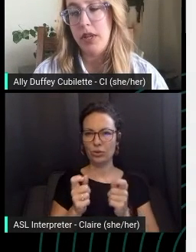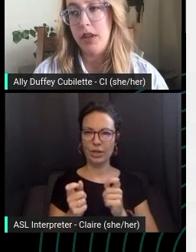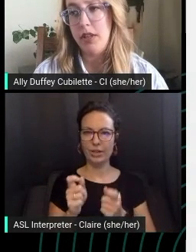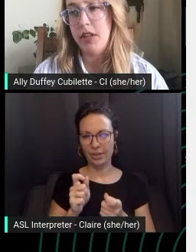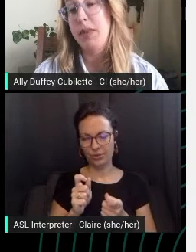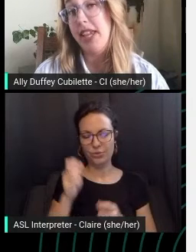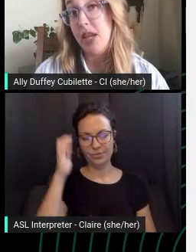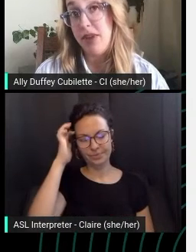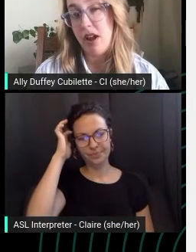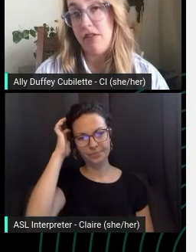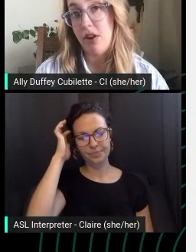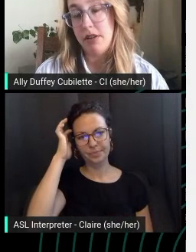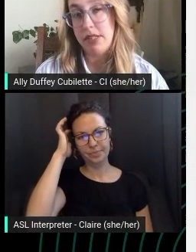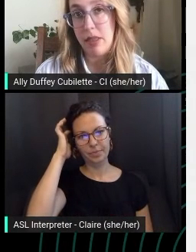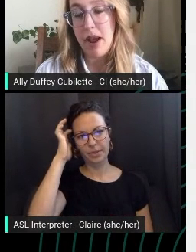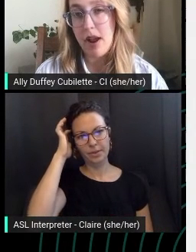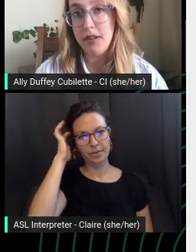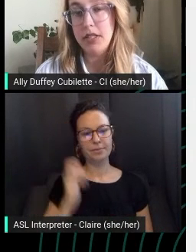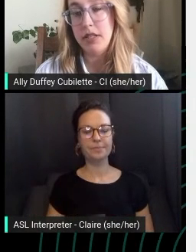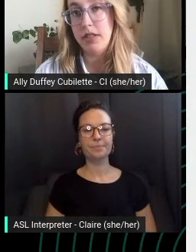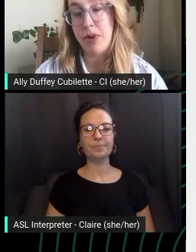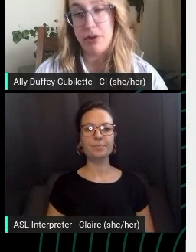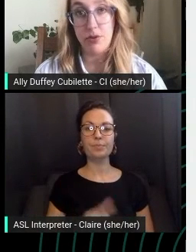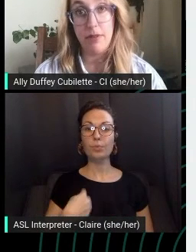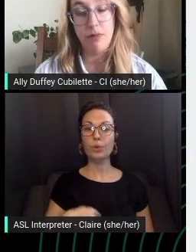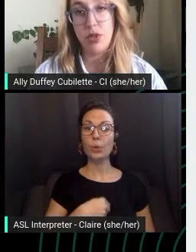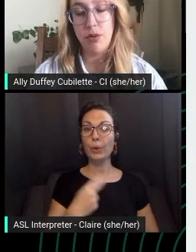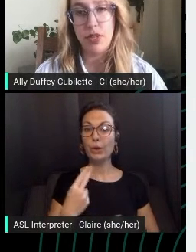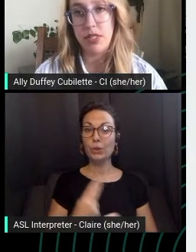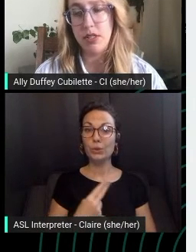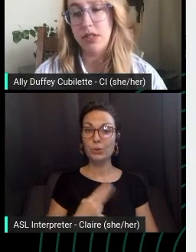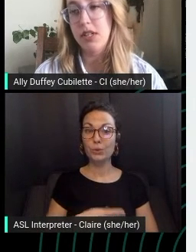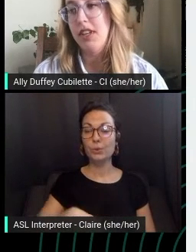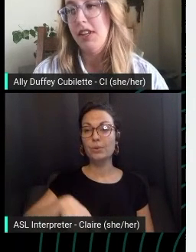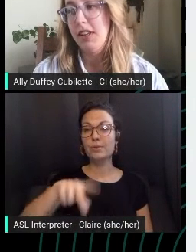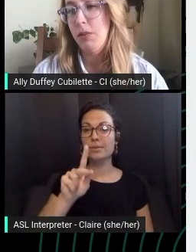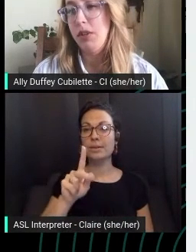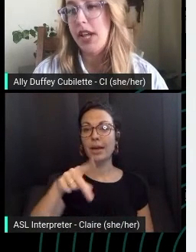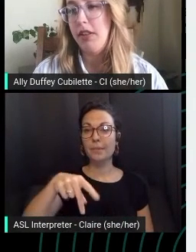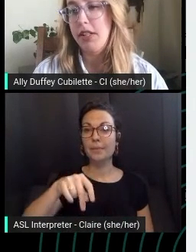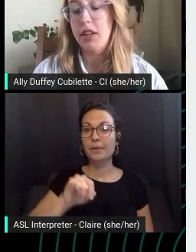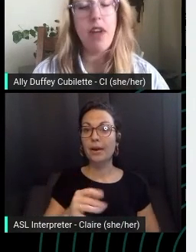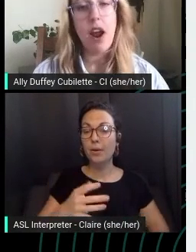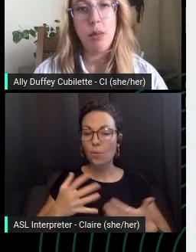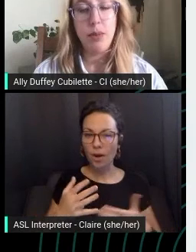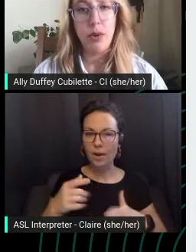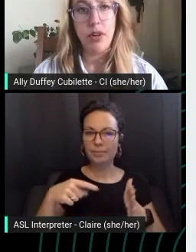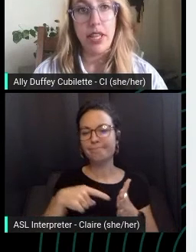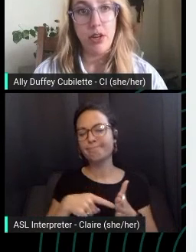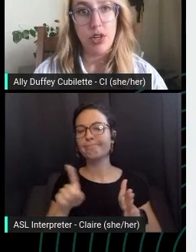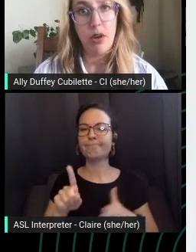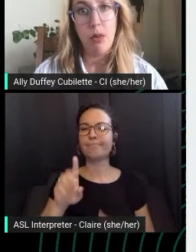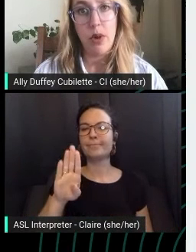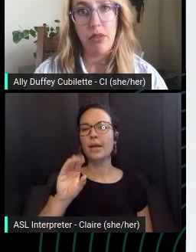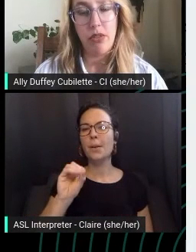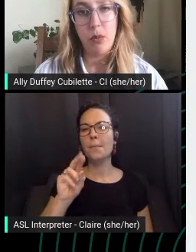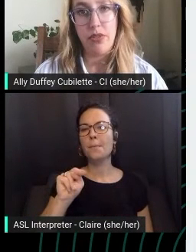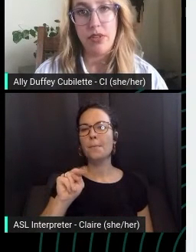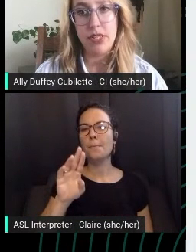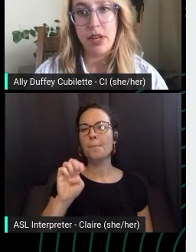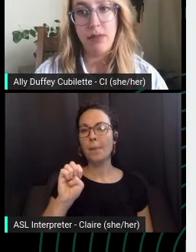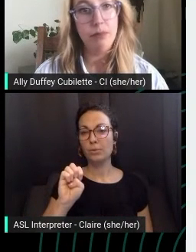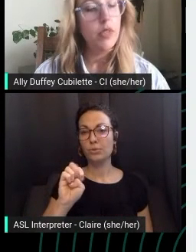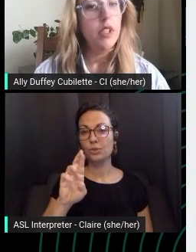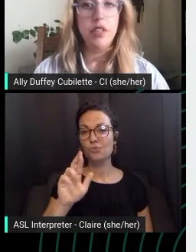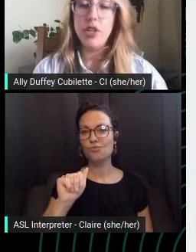that has been a KPI for us in the past is bounce rate. So this will tell us kind of how people are engaging with